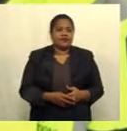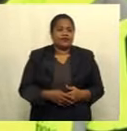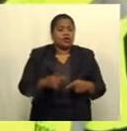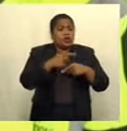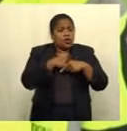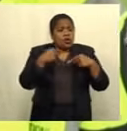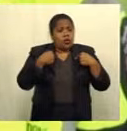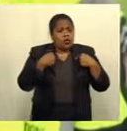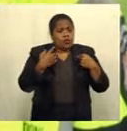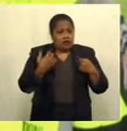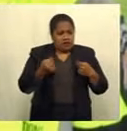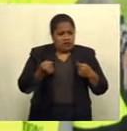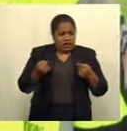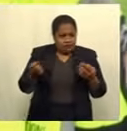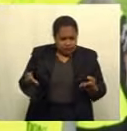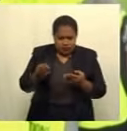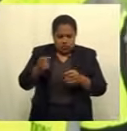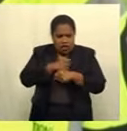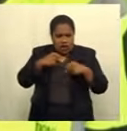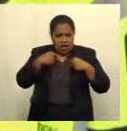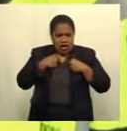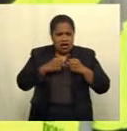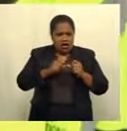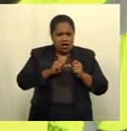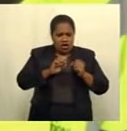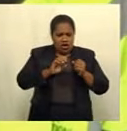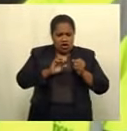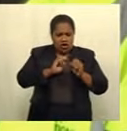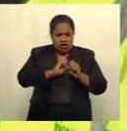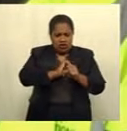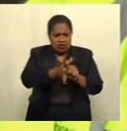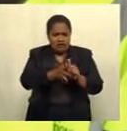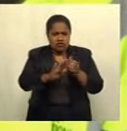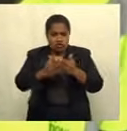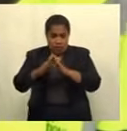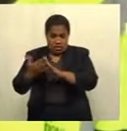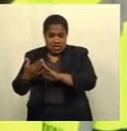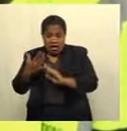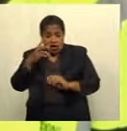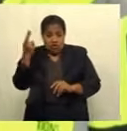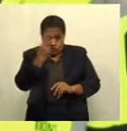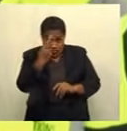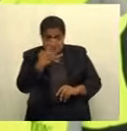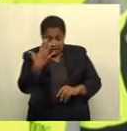beefed up our COVID community response efforts. The risk is there, and we will not give up in